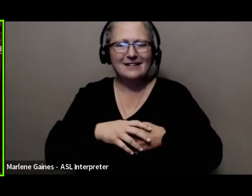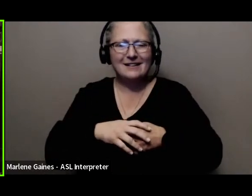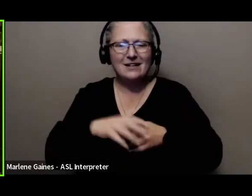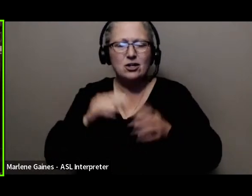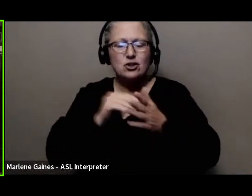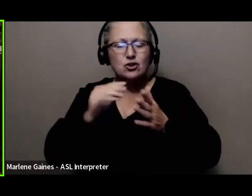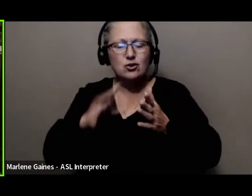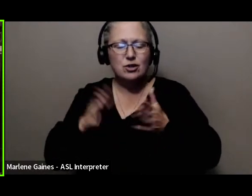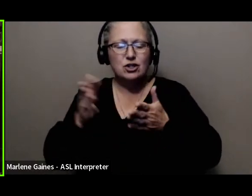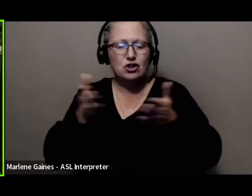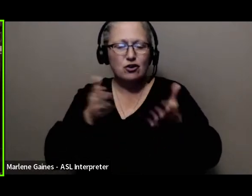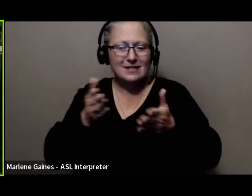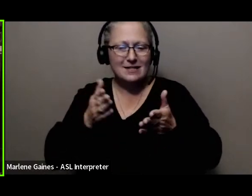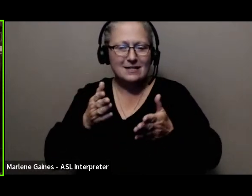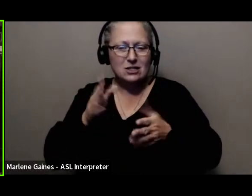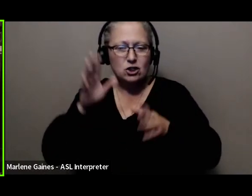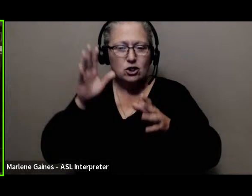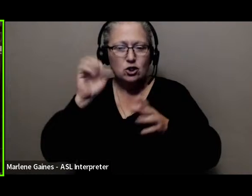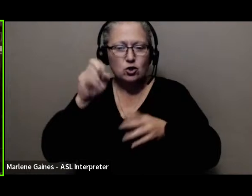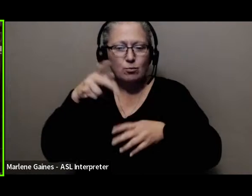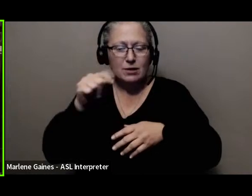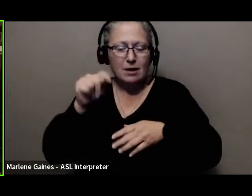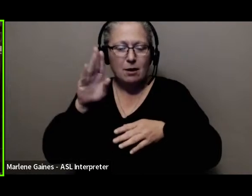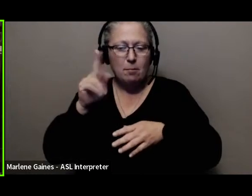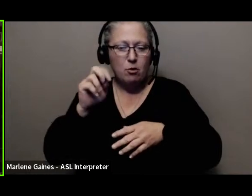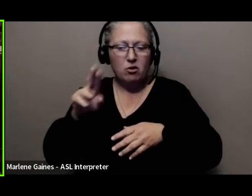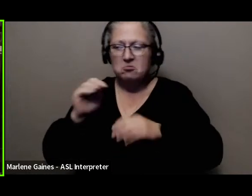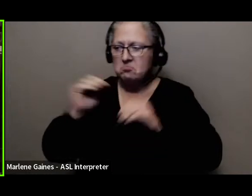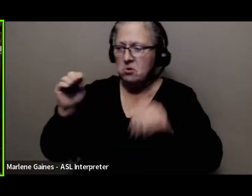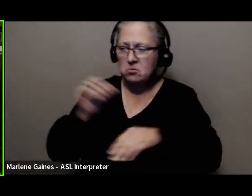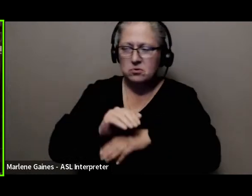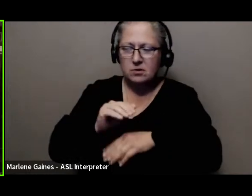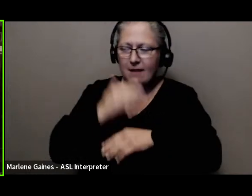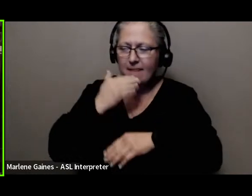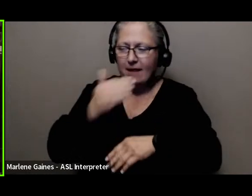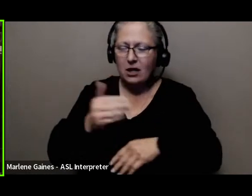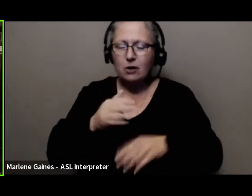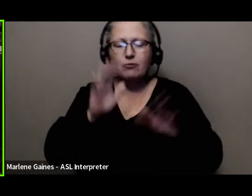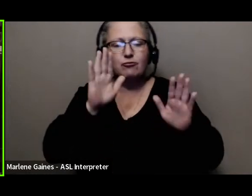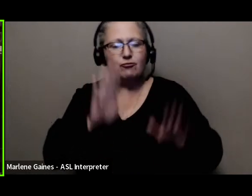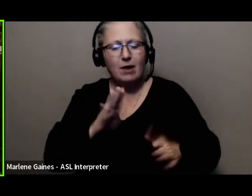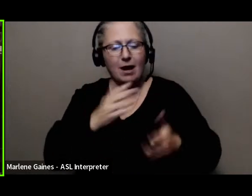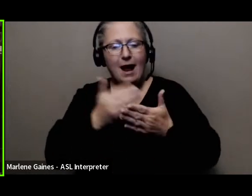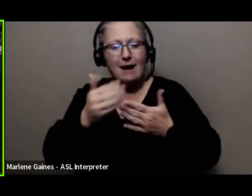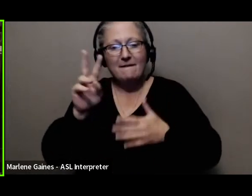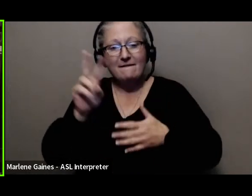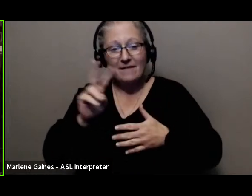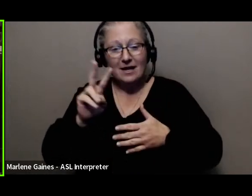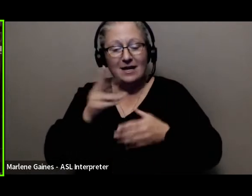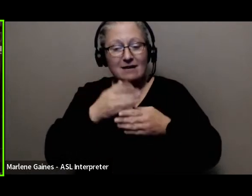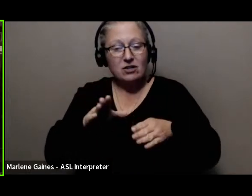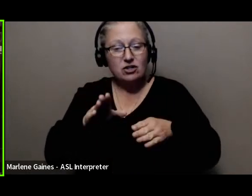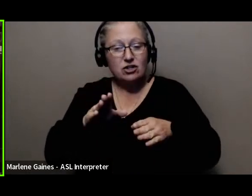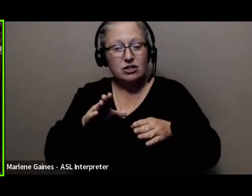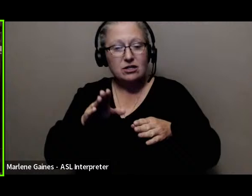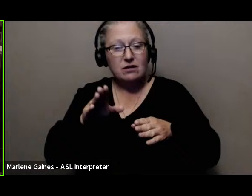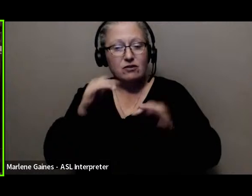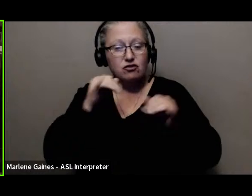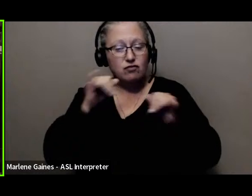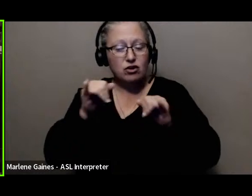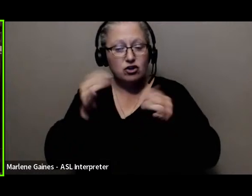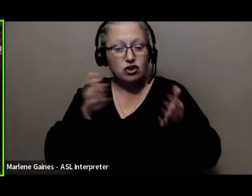Student Services. Superintendent Booker. None tonight, thank you. Okay, great. Item V, Division of Instructional